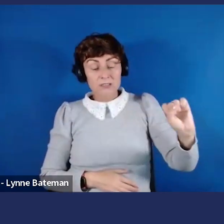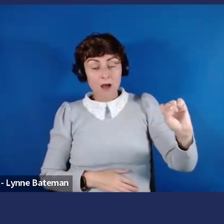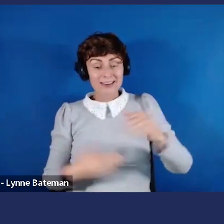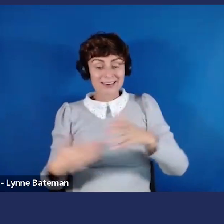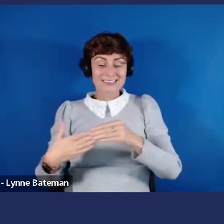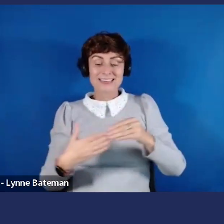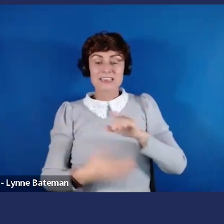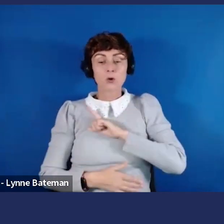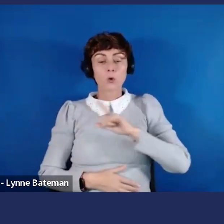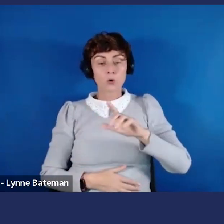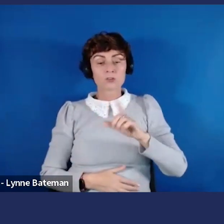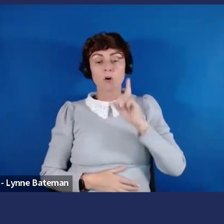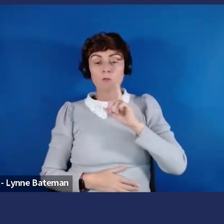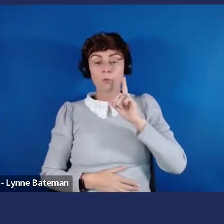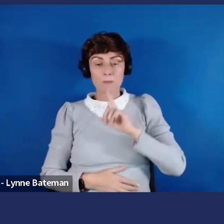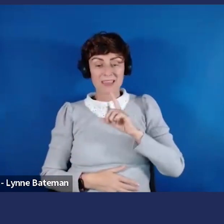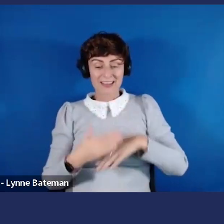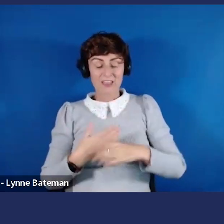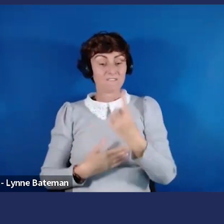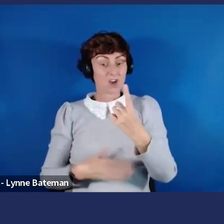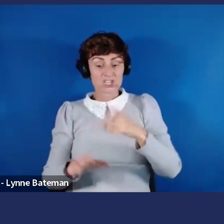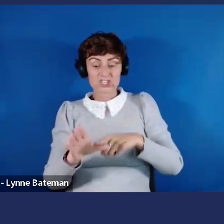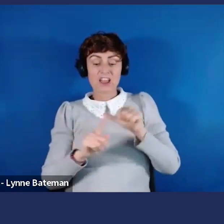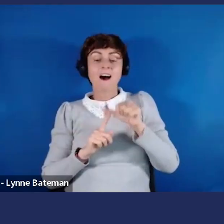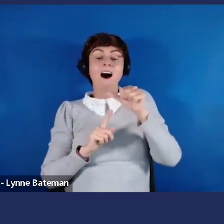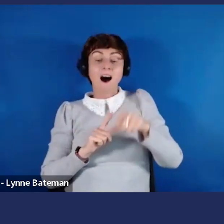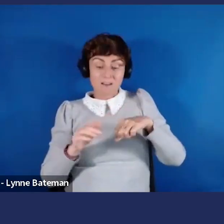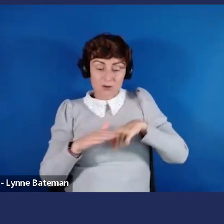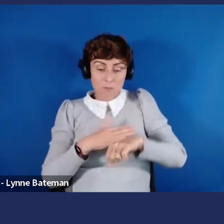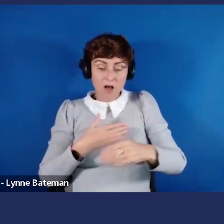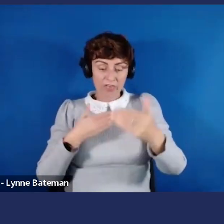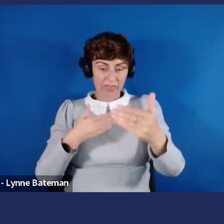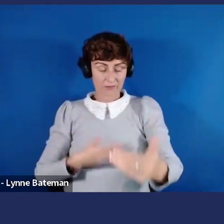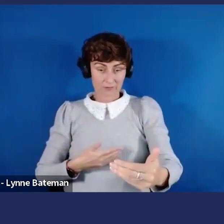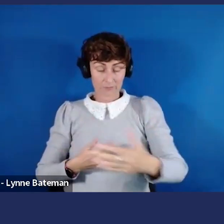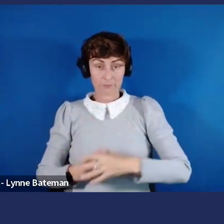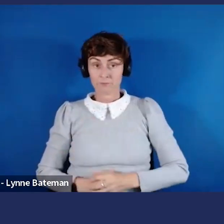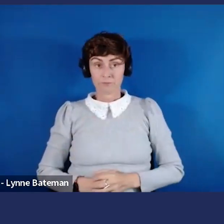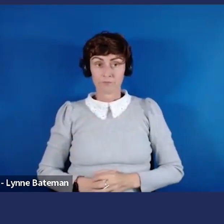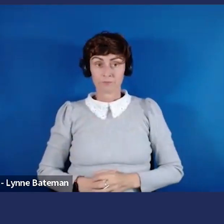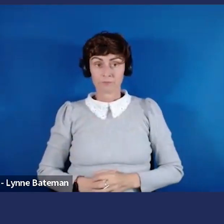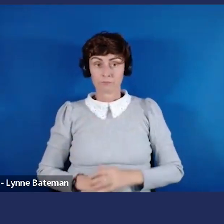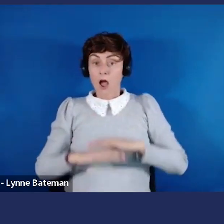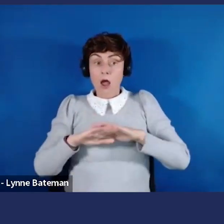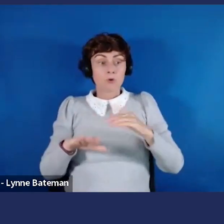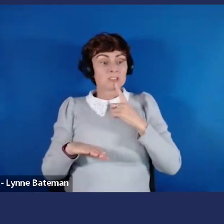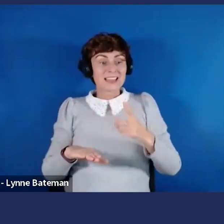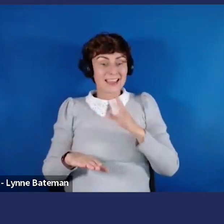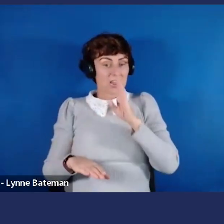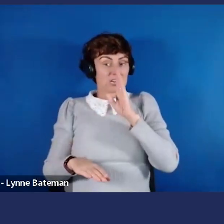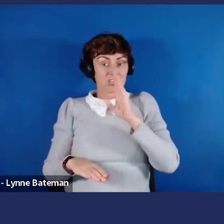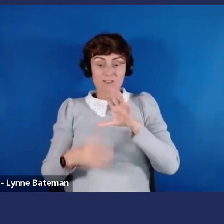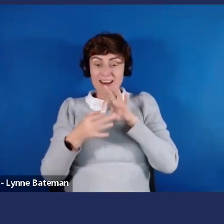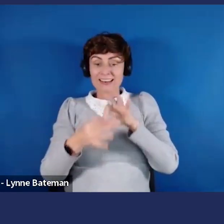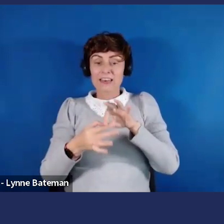death for women in their first year after birth. And I'm not saying that this is directly linked to birth